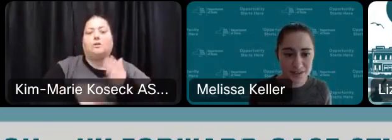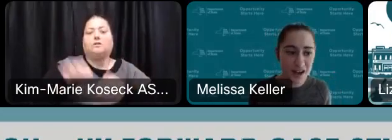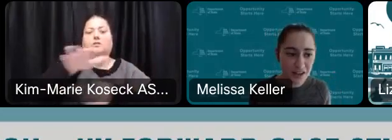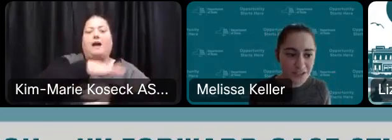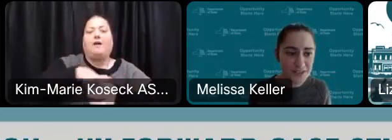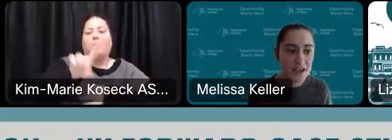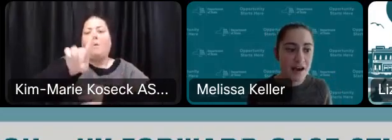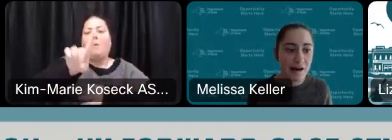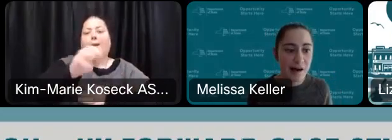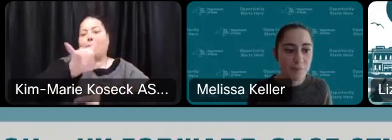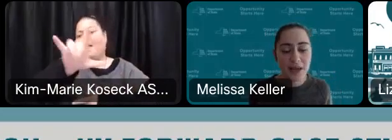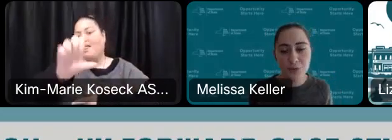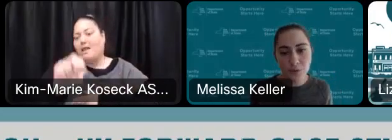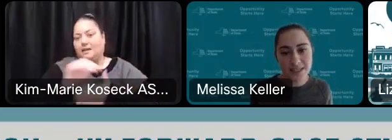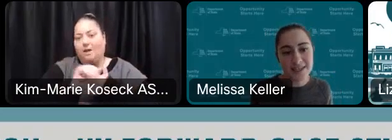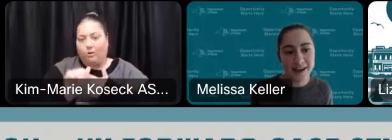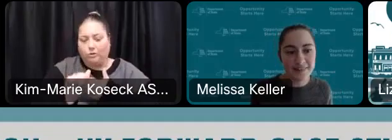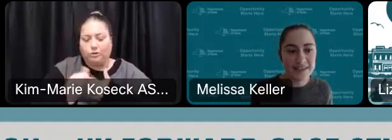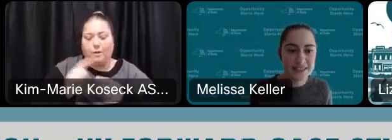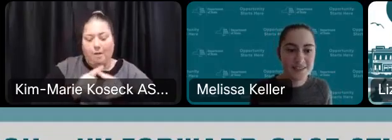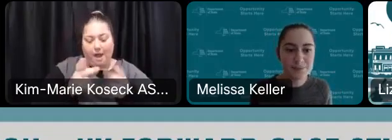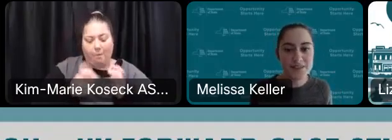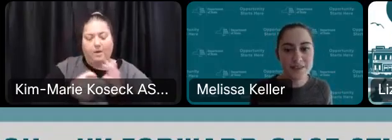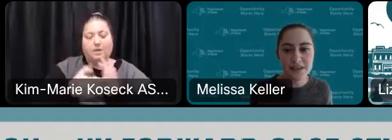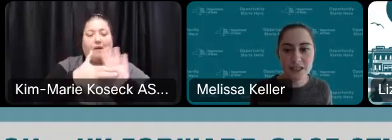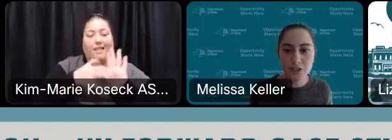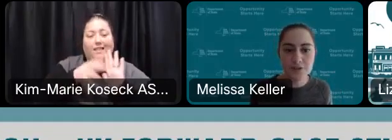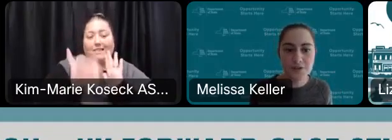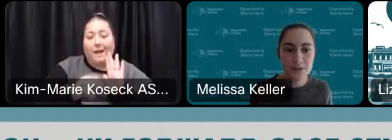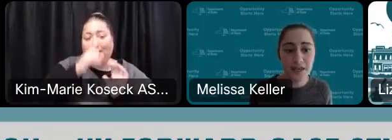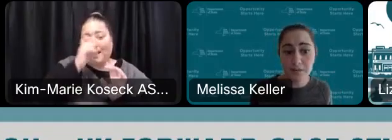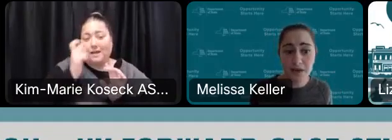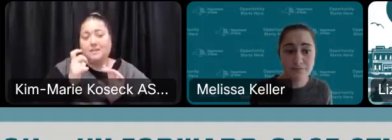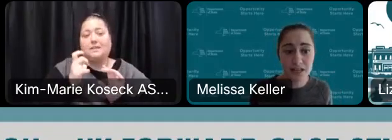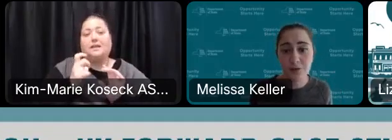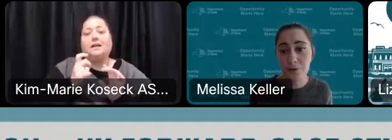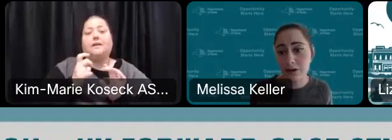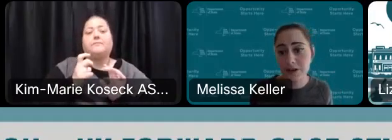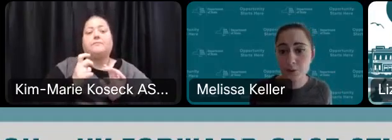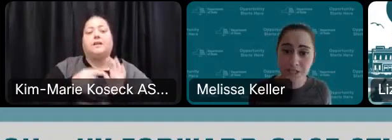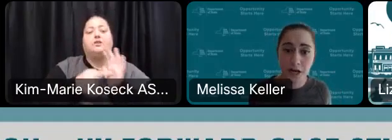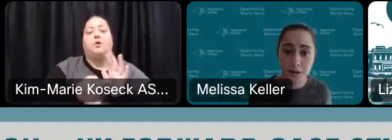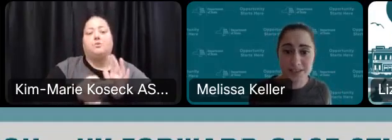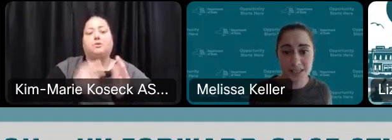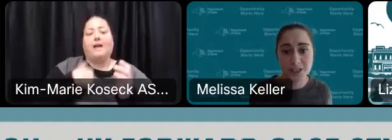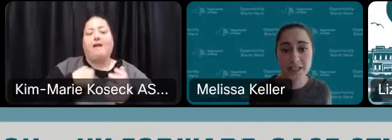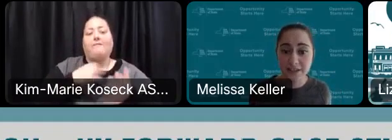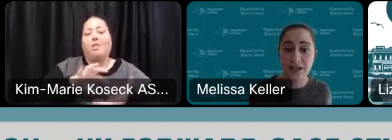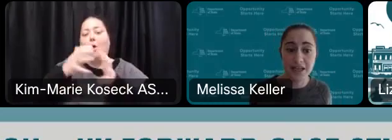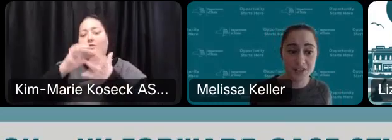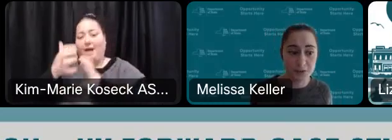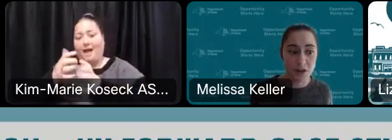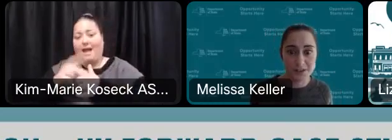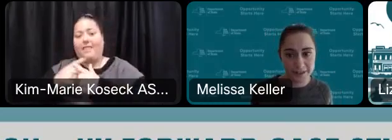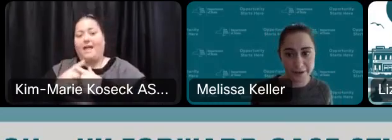million. But I really wanted to highlight this because I think it shows that we can make meaningful progress toward decarbonization even